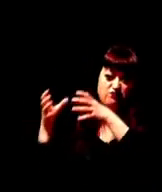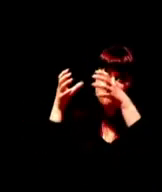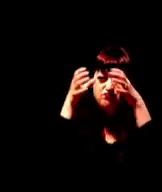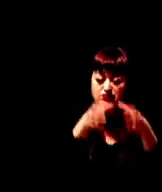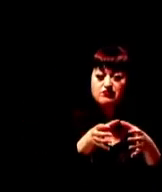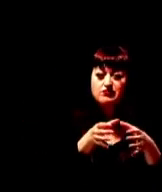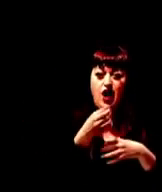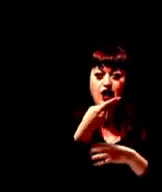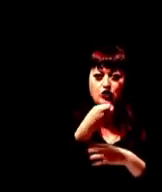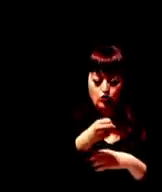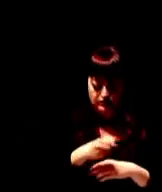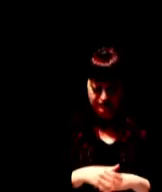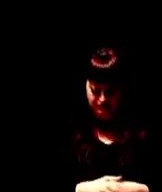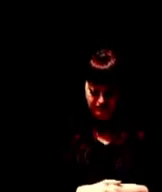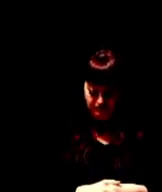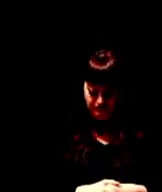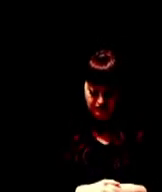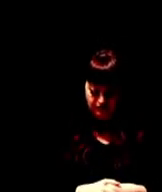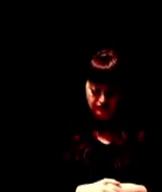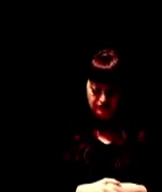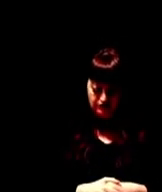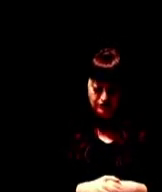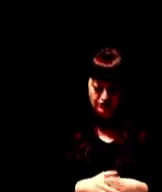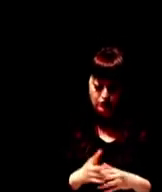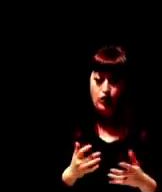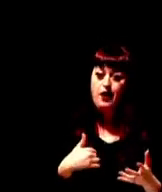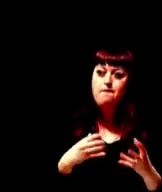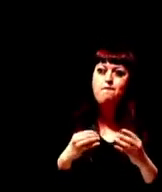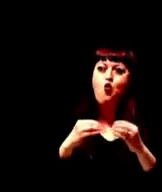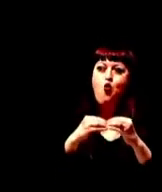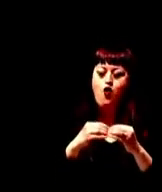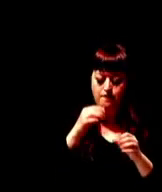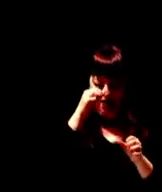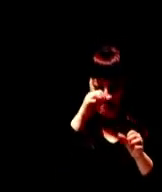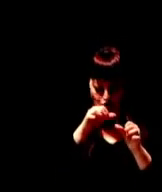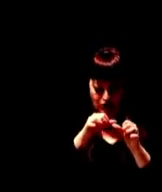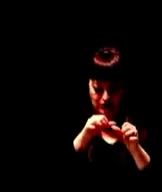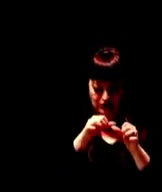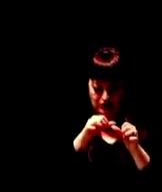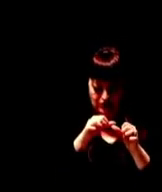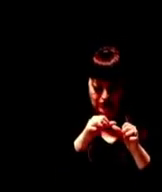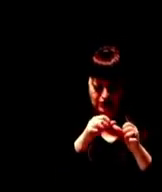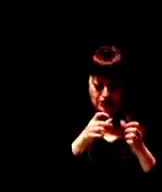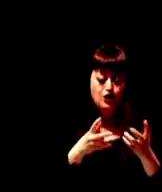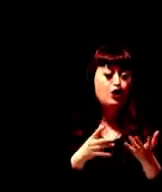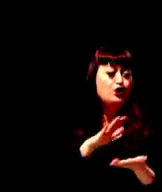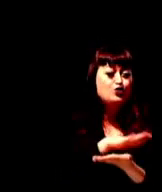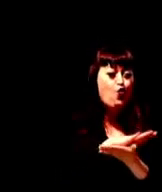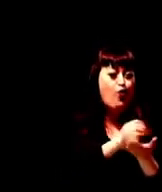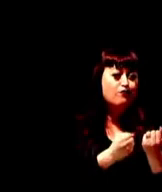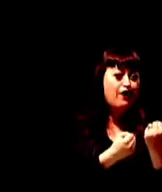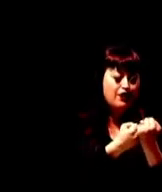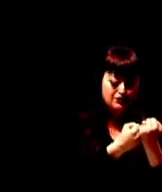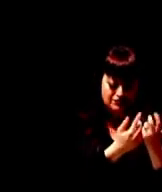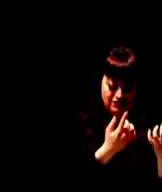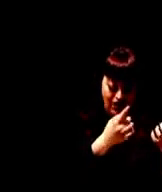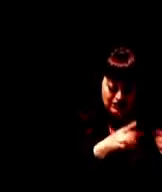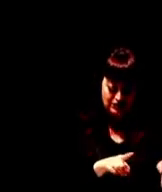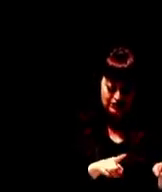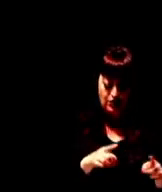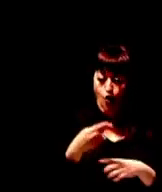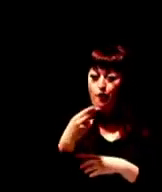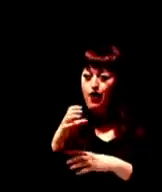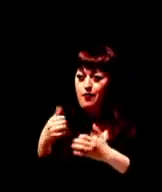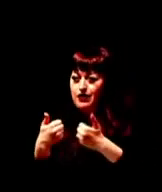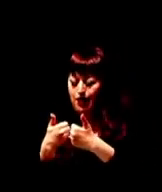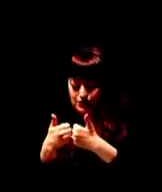after. But we made even more memories here. School spirit events, homecoming games, prom, and